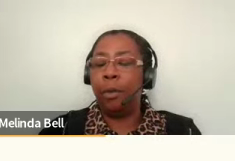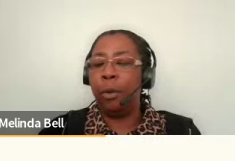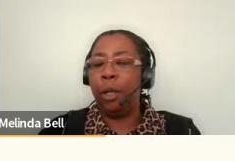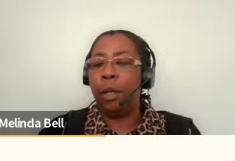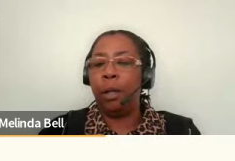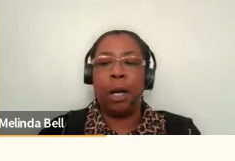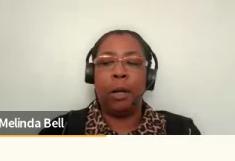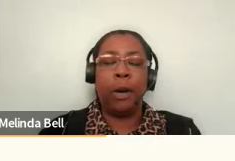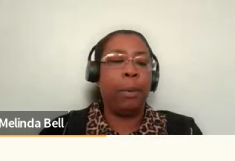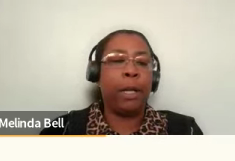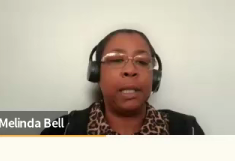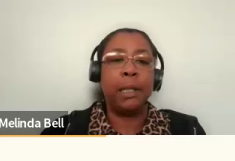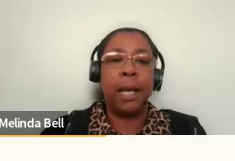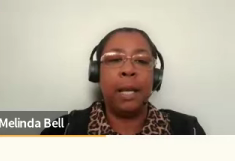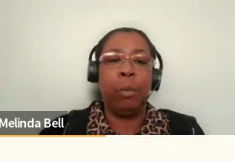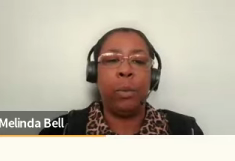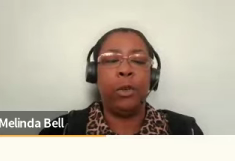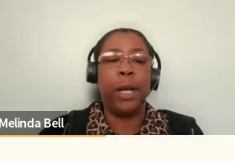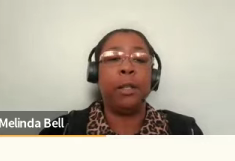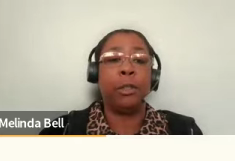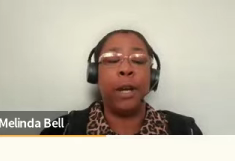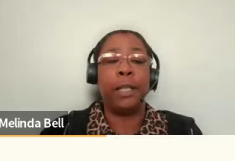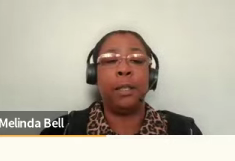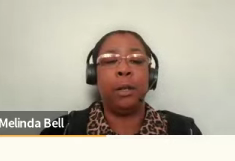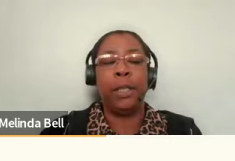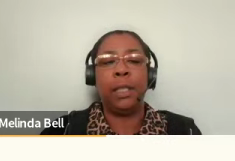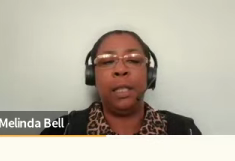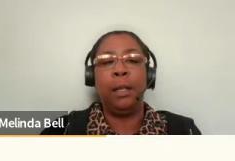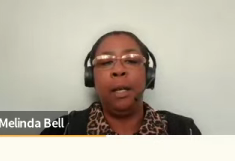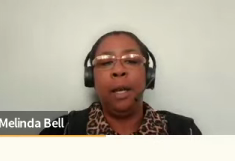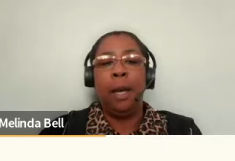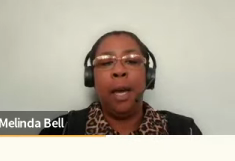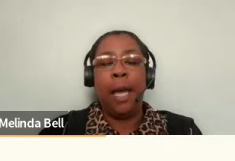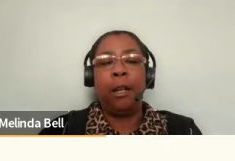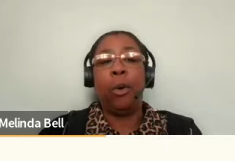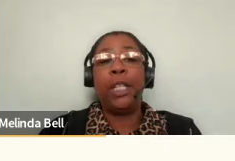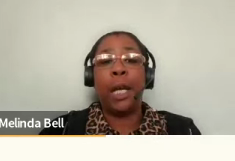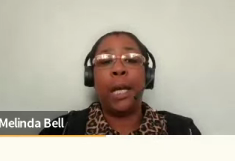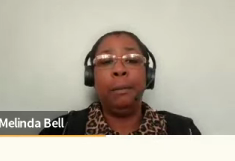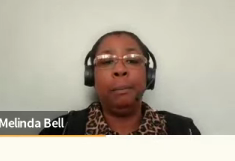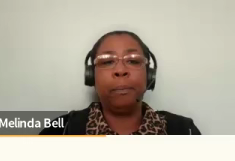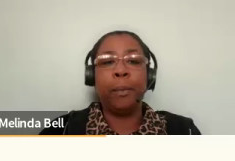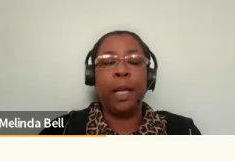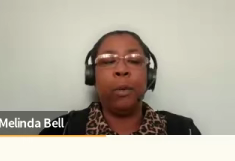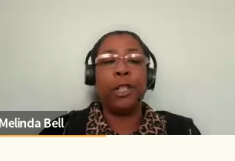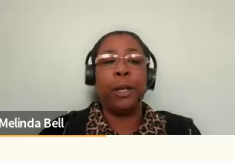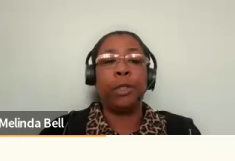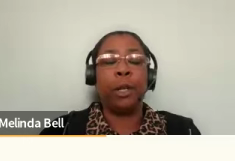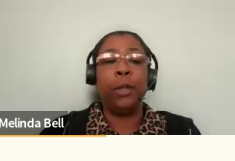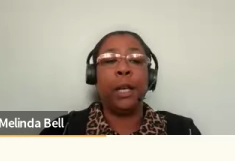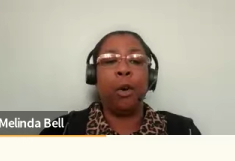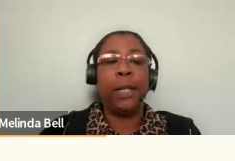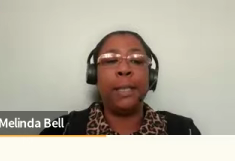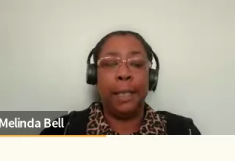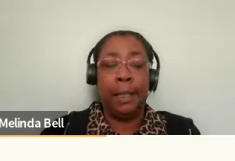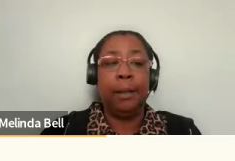applications through the grant process, and we would grade those grants, the OAC and OHA. Originally, it